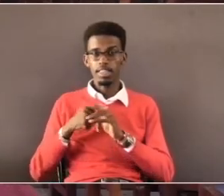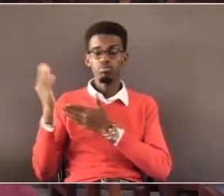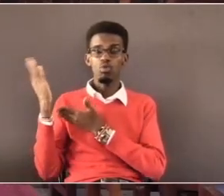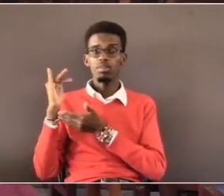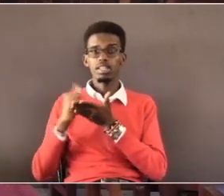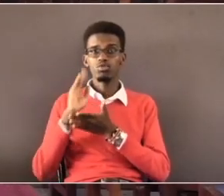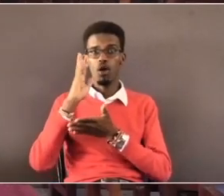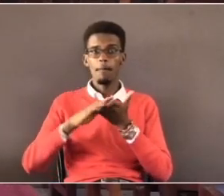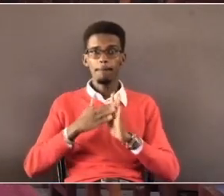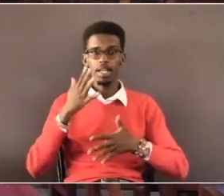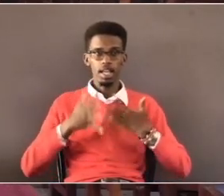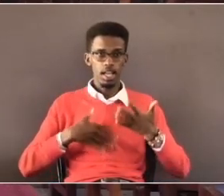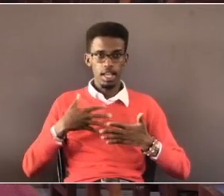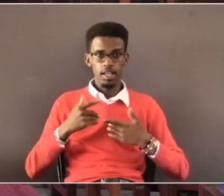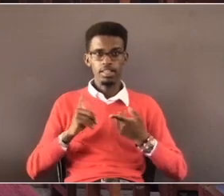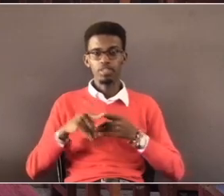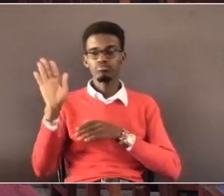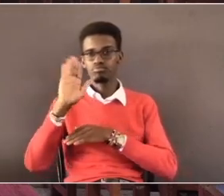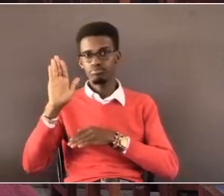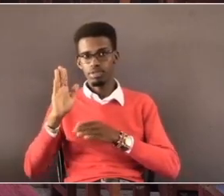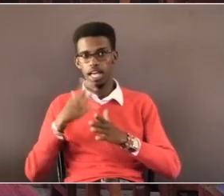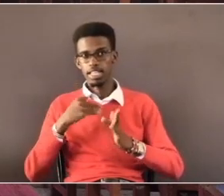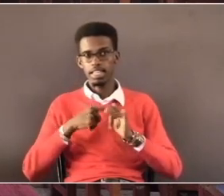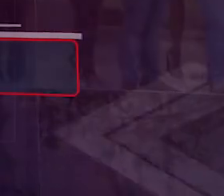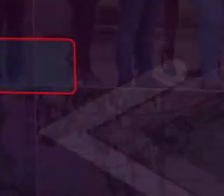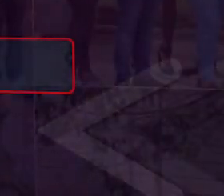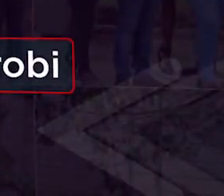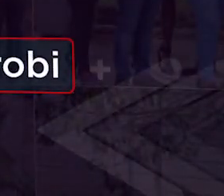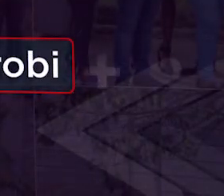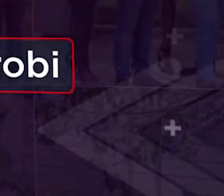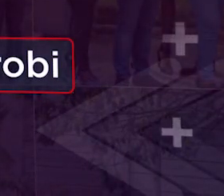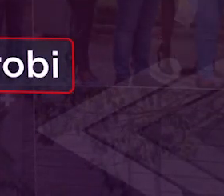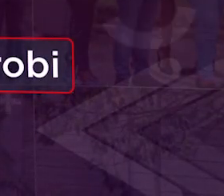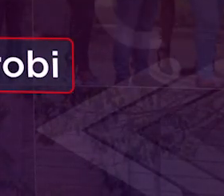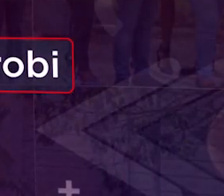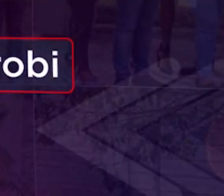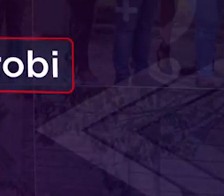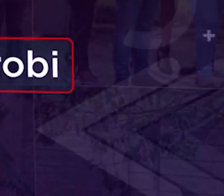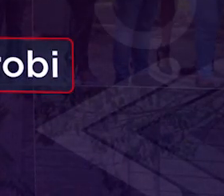that this was insightful, okay? Kwaheri, and see you soon. We'll be right back.